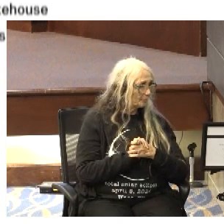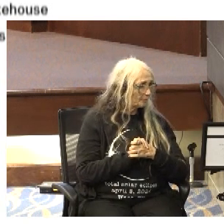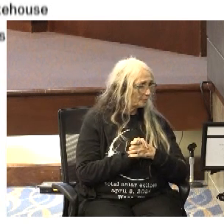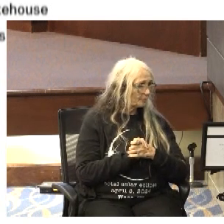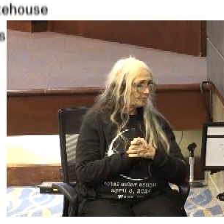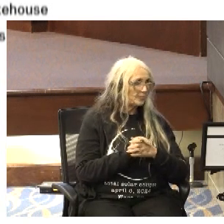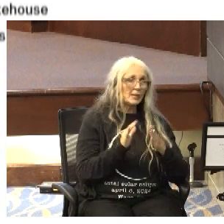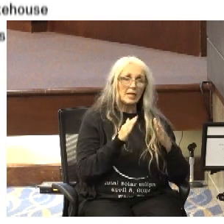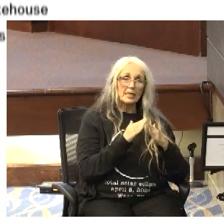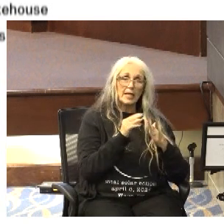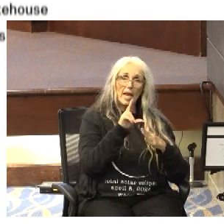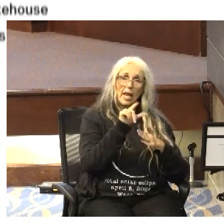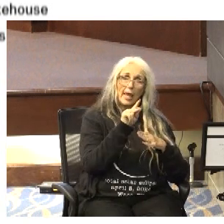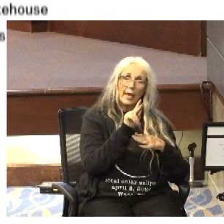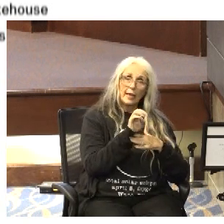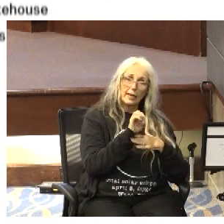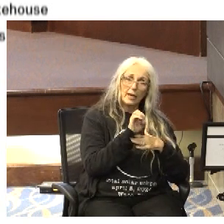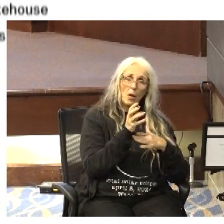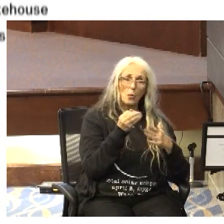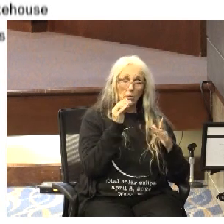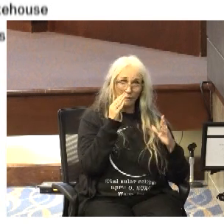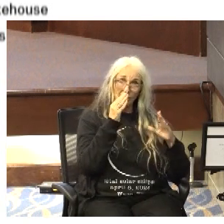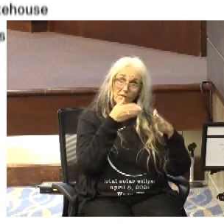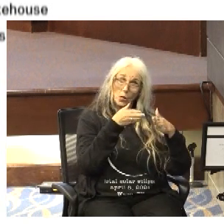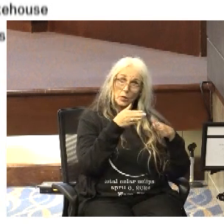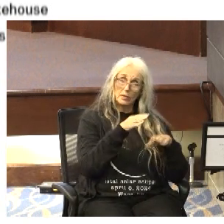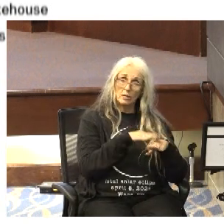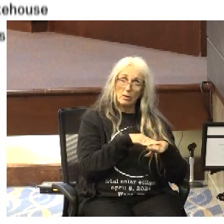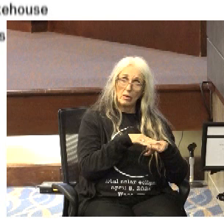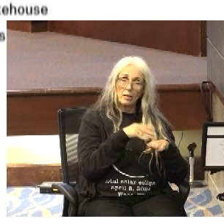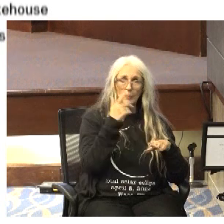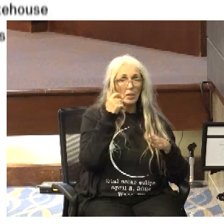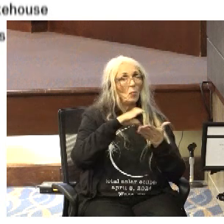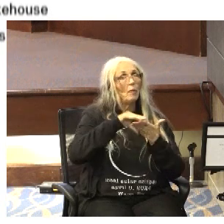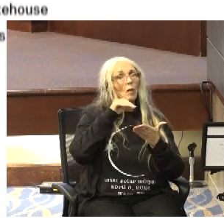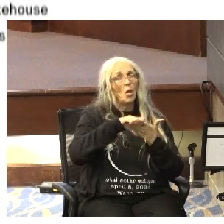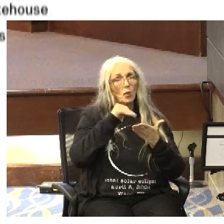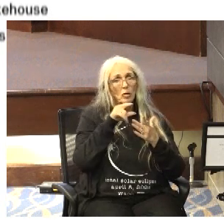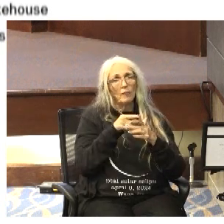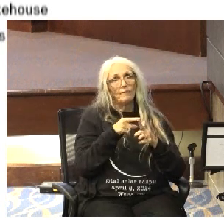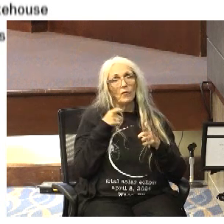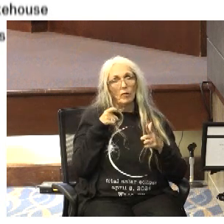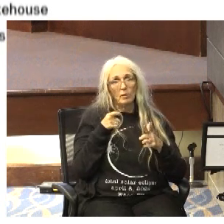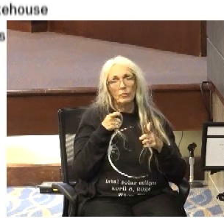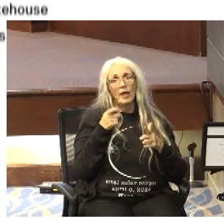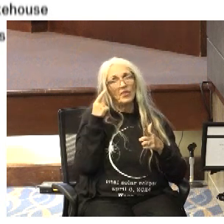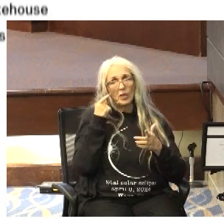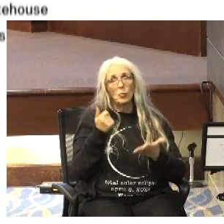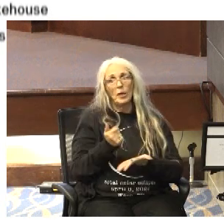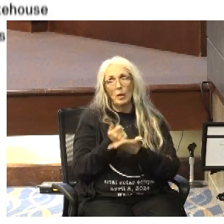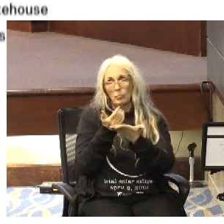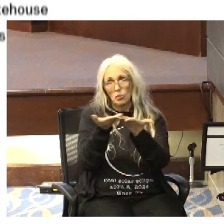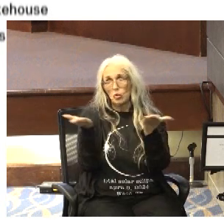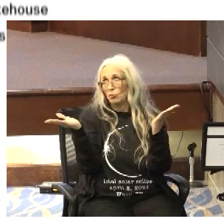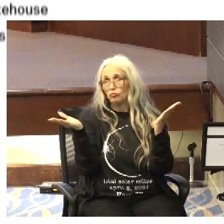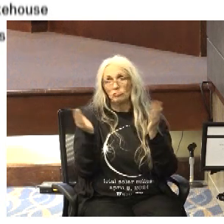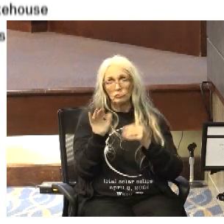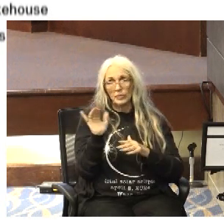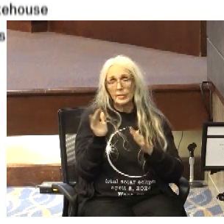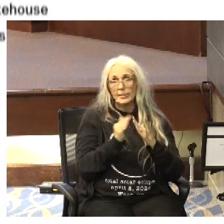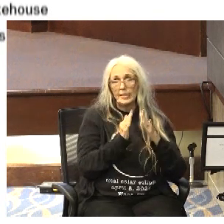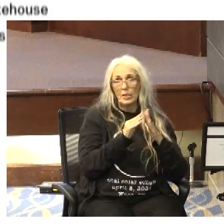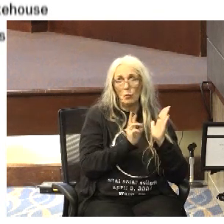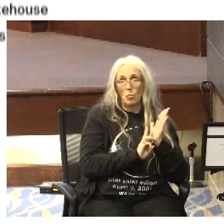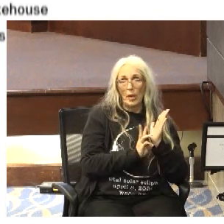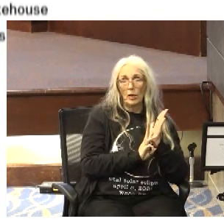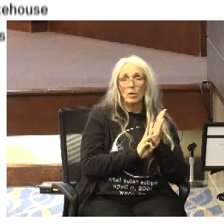Town Lake is one I want to hit on because I think we've learned so much in Town Lake that I think it would benefit you guys from, or benefit the city of Waco in